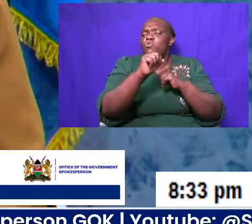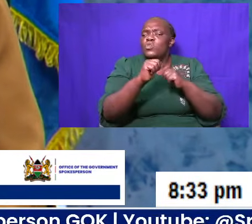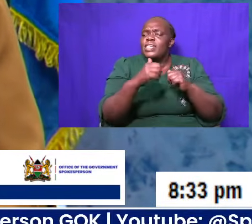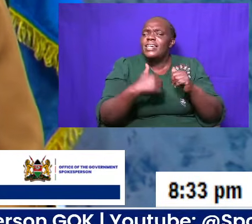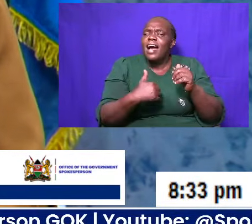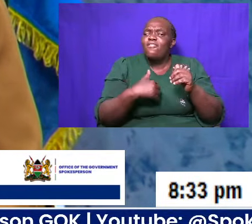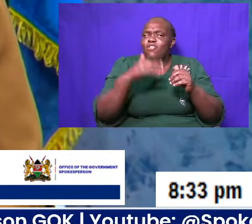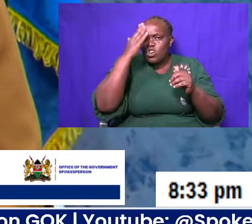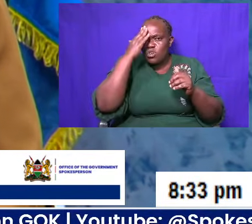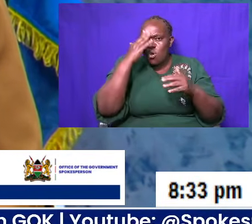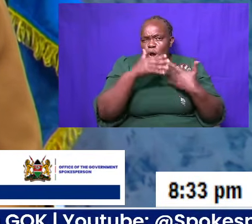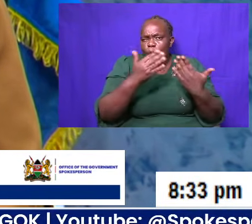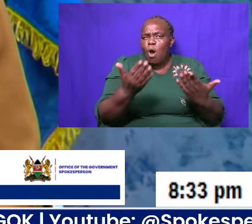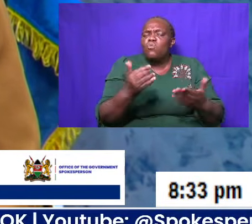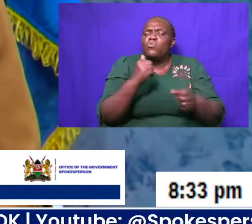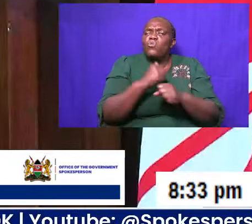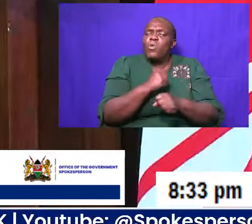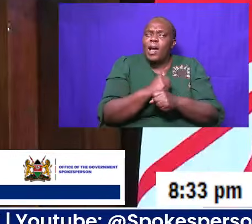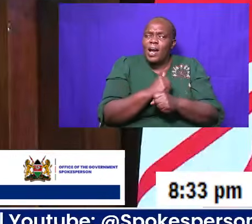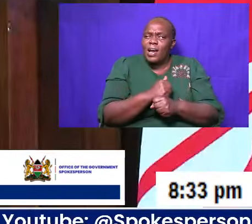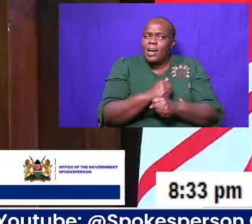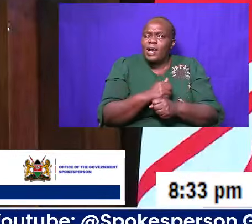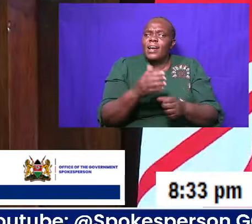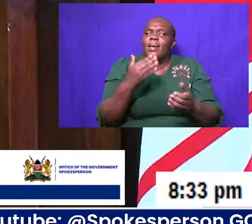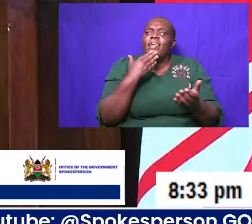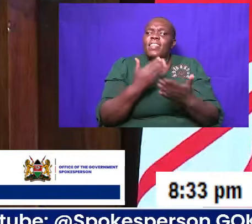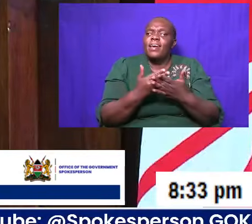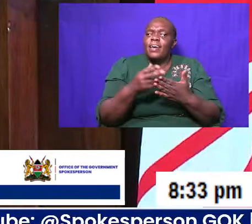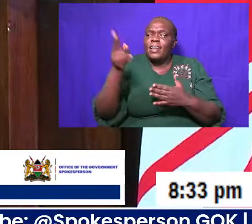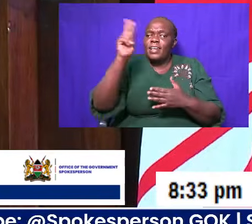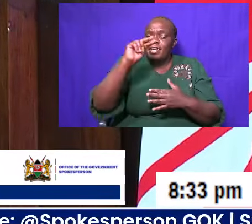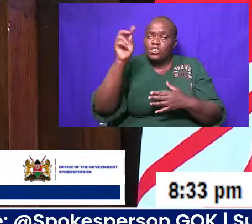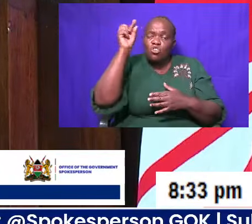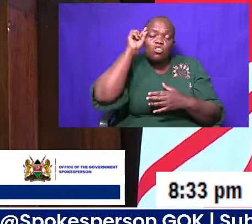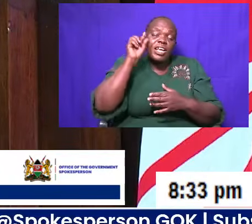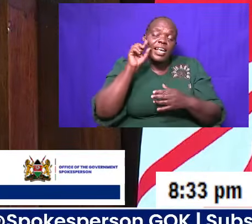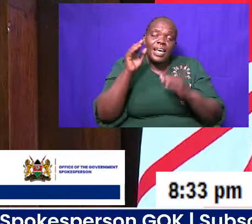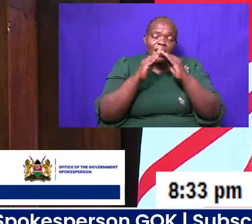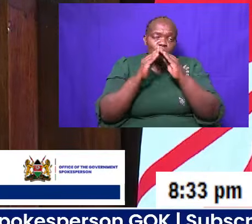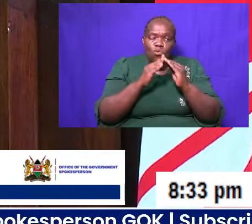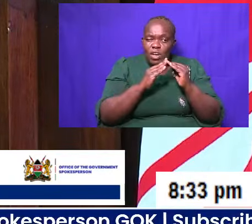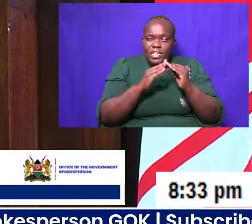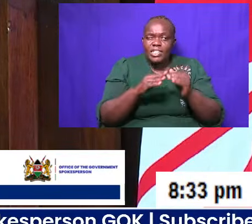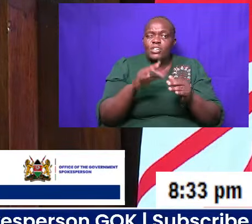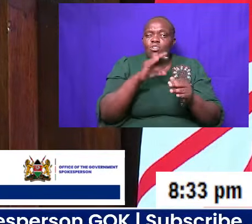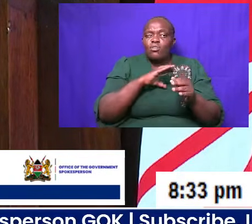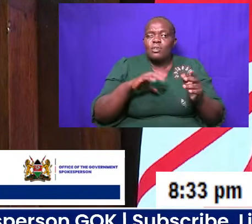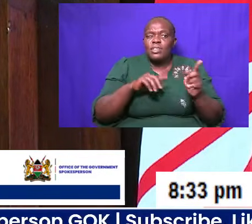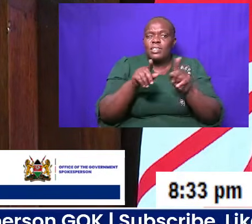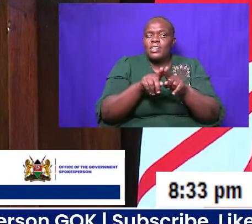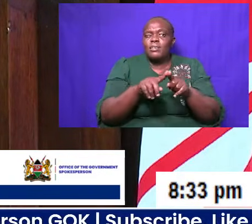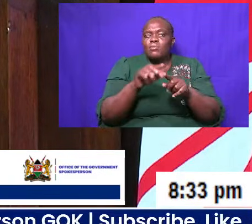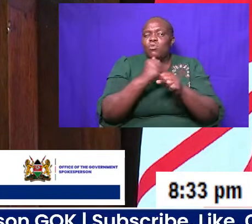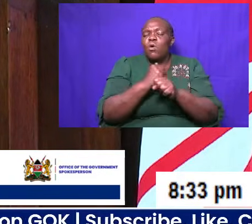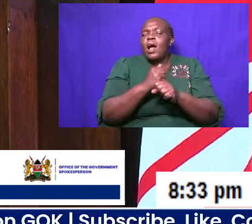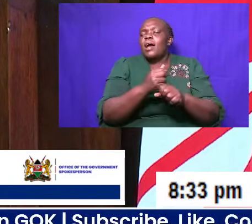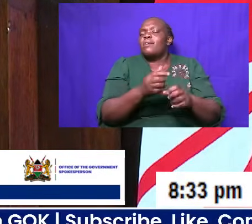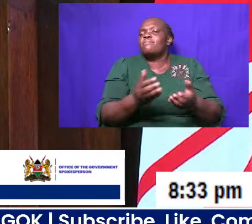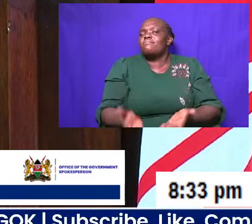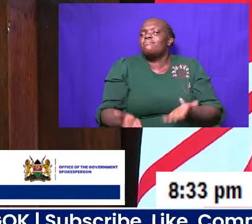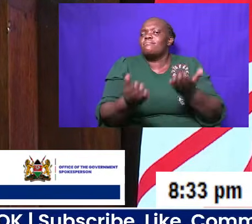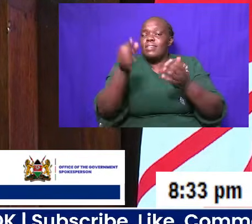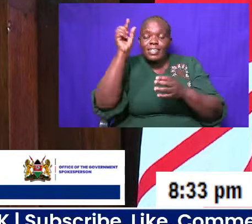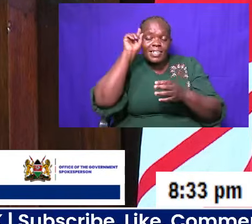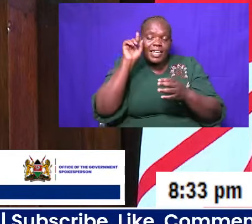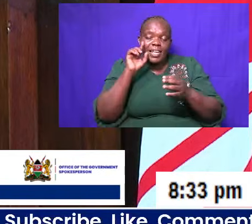get to know how you go about it. Thank you. So the National Gender and Equality Commission, as I mentioned, our mandate is to promote gender equality and